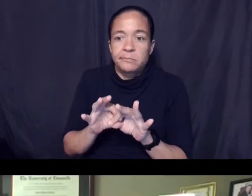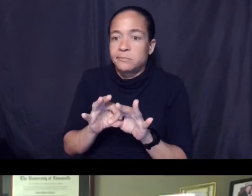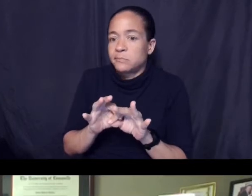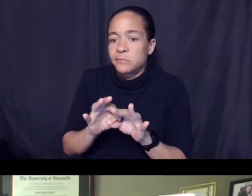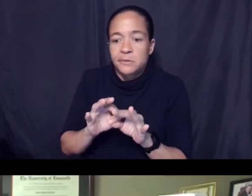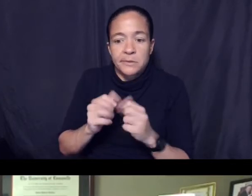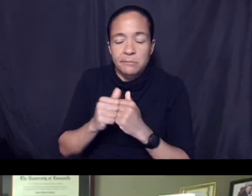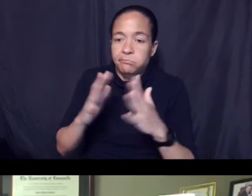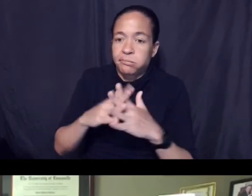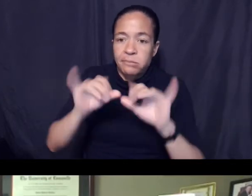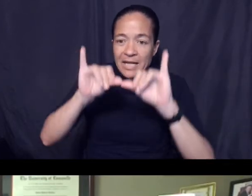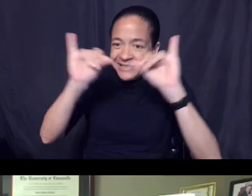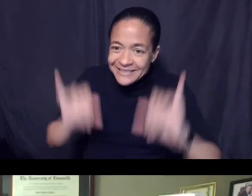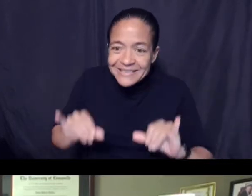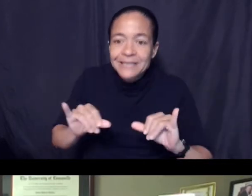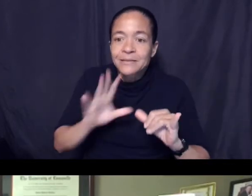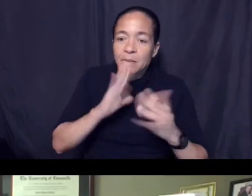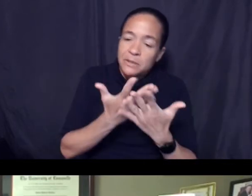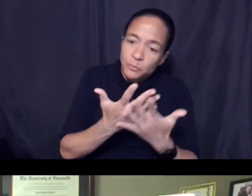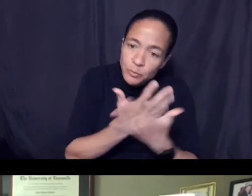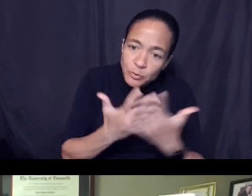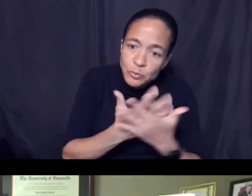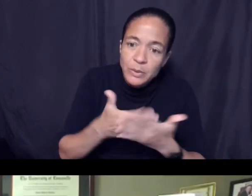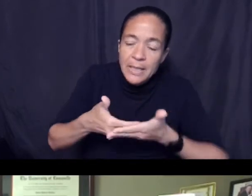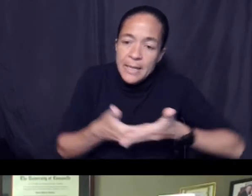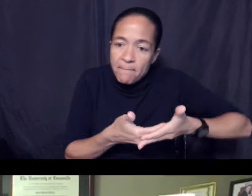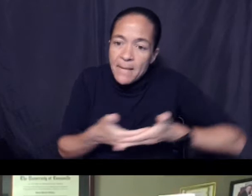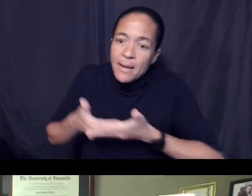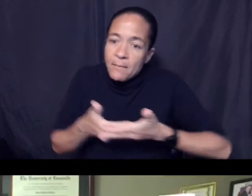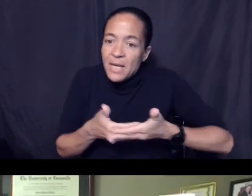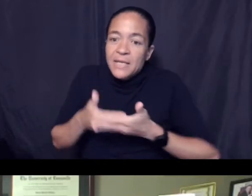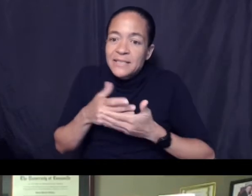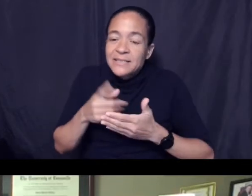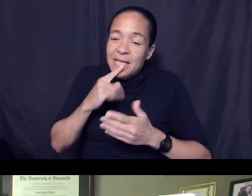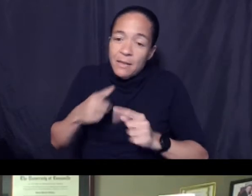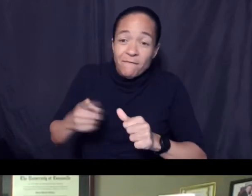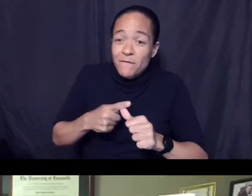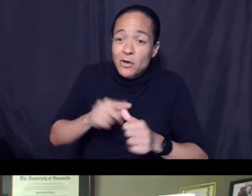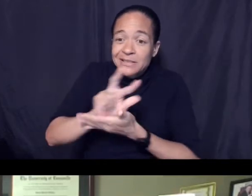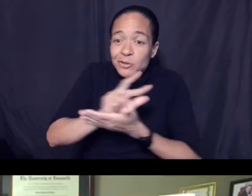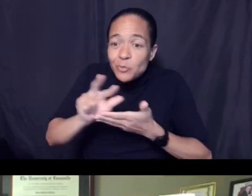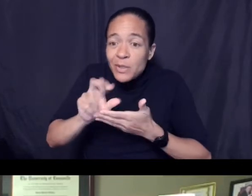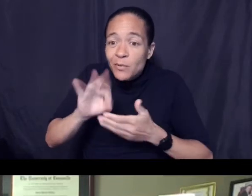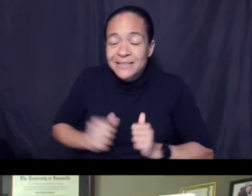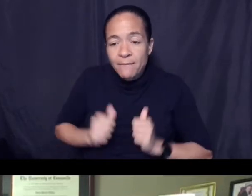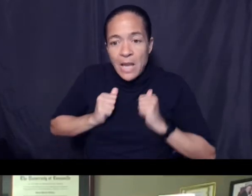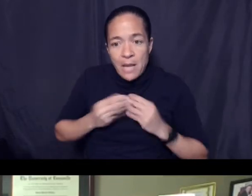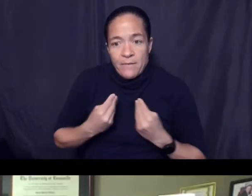without symptoms and to offer therapy to infants in the first 3 weeks of life.